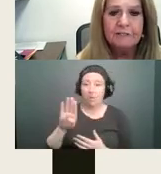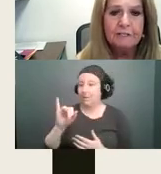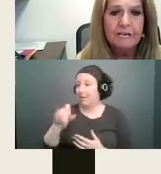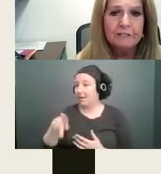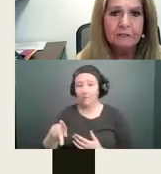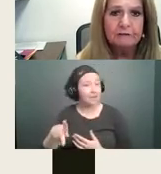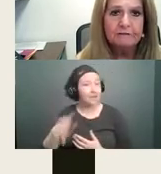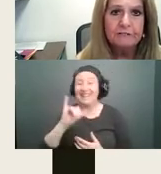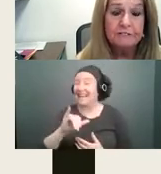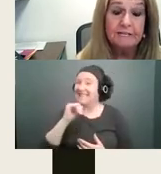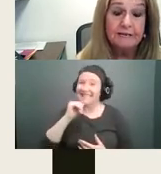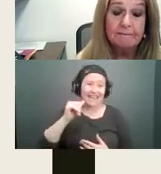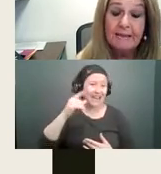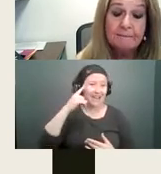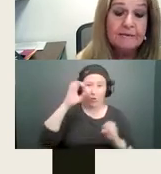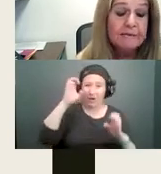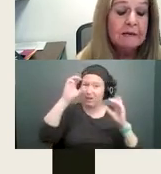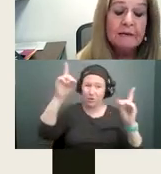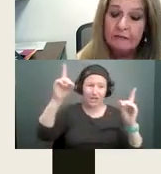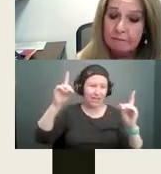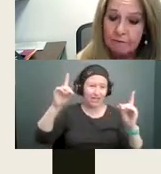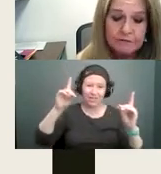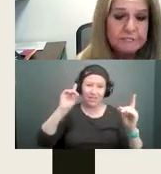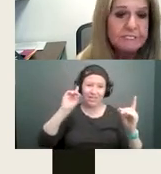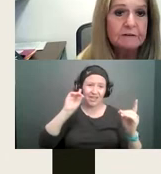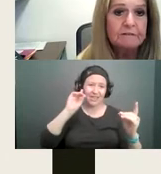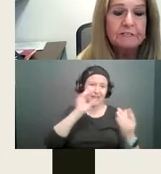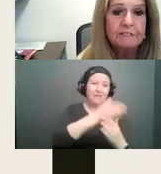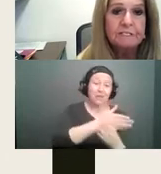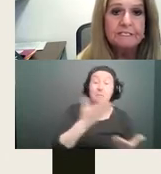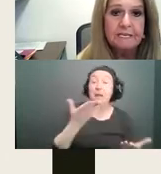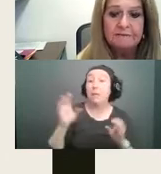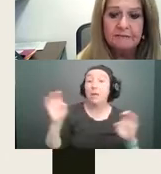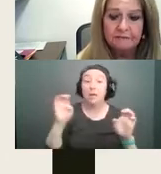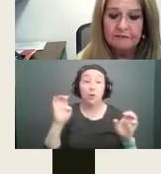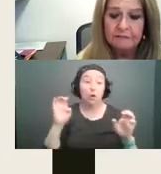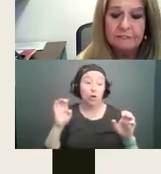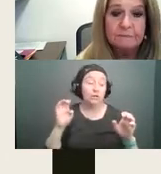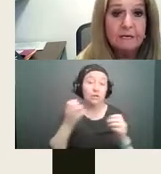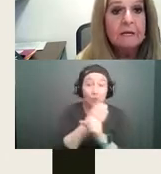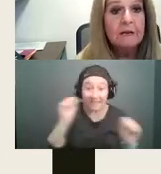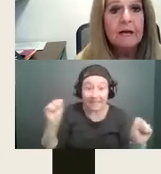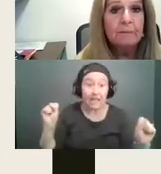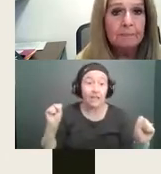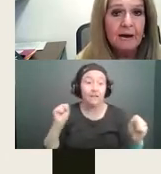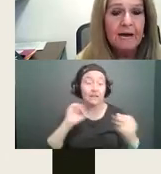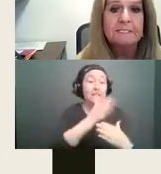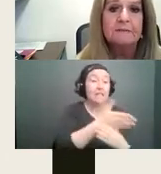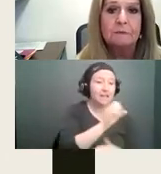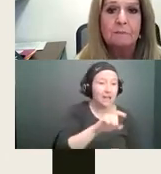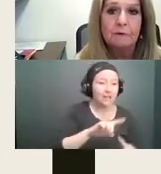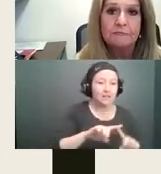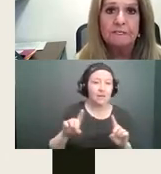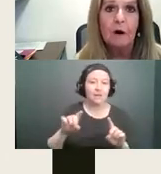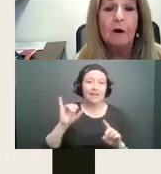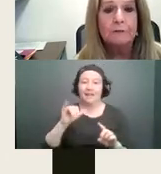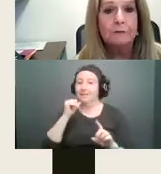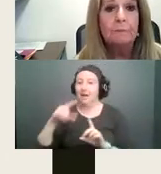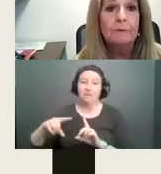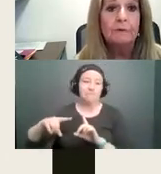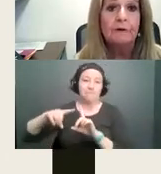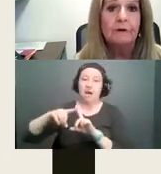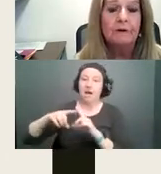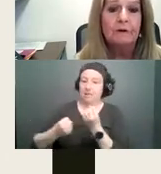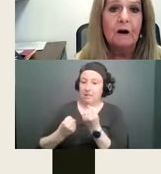not educational interventions. They may be emergency interventions, safety interventions, but not the positive supports that are